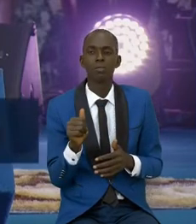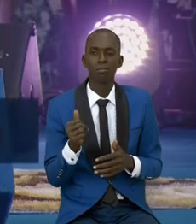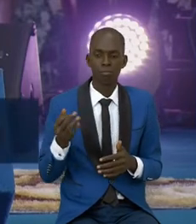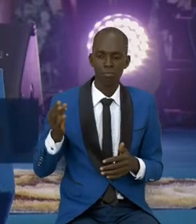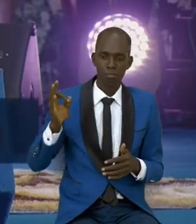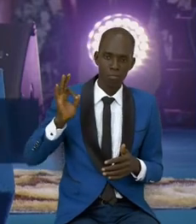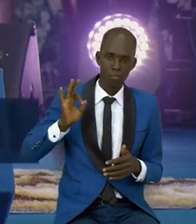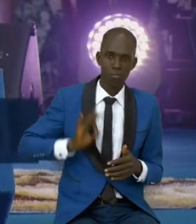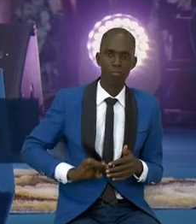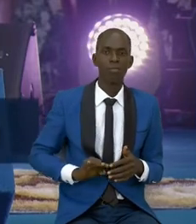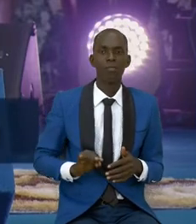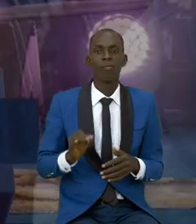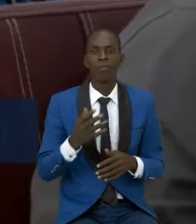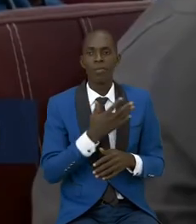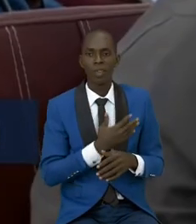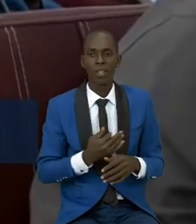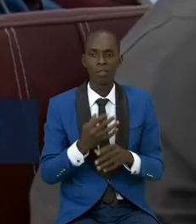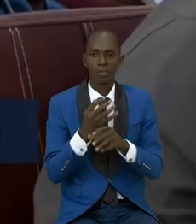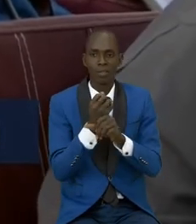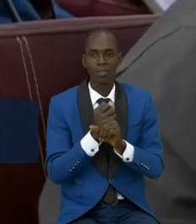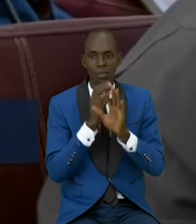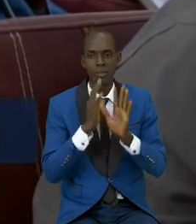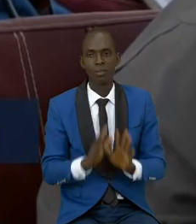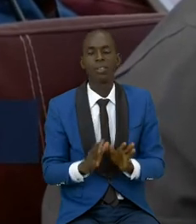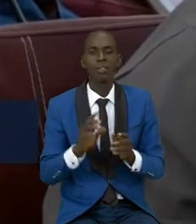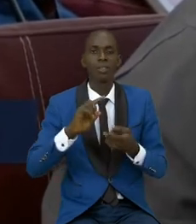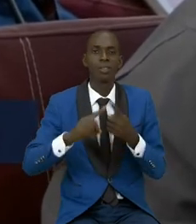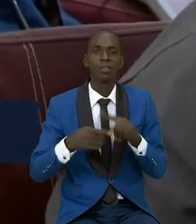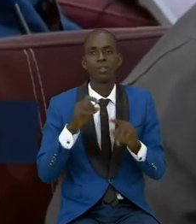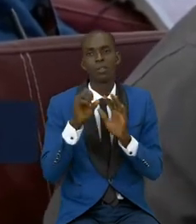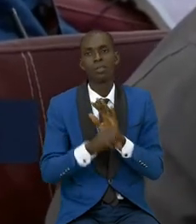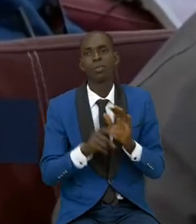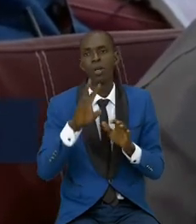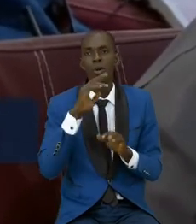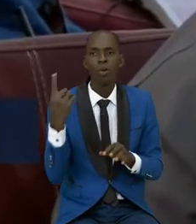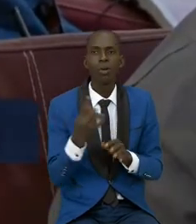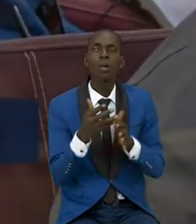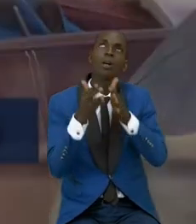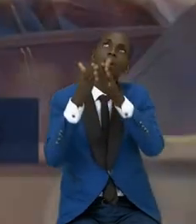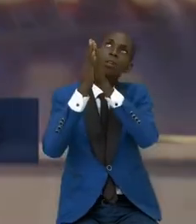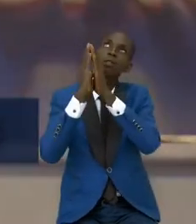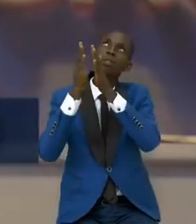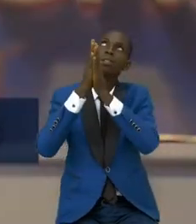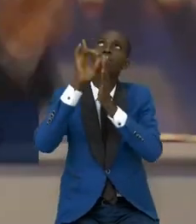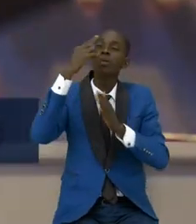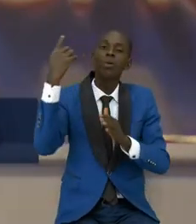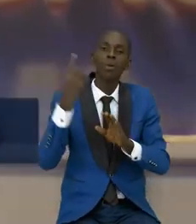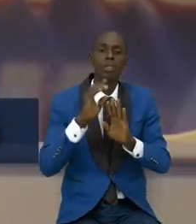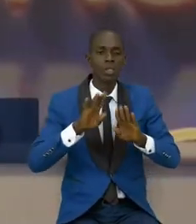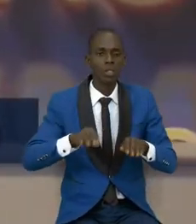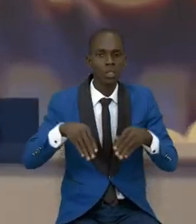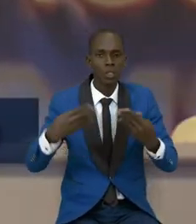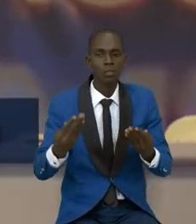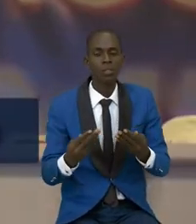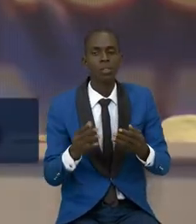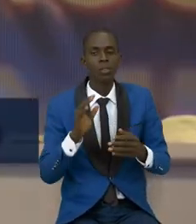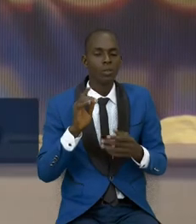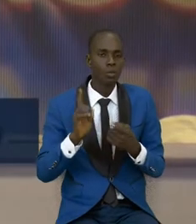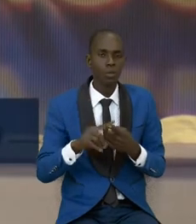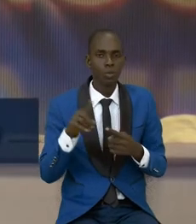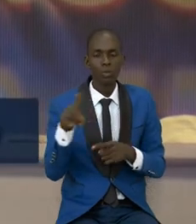benefactor-beneficiary relationship. You're always asking him, and he's always supplying your need according to his riches